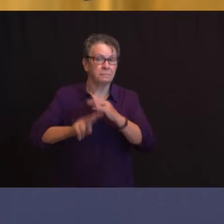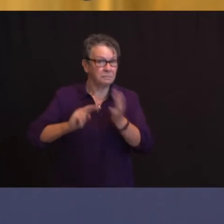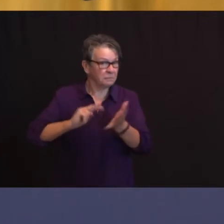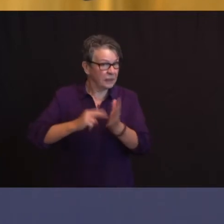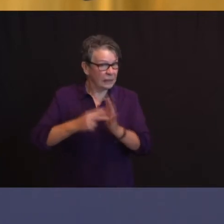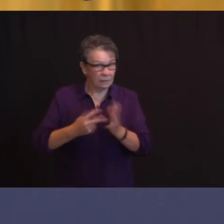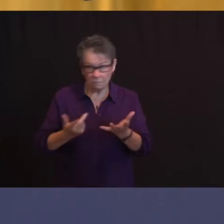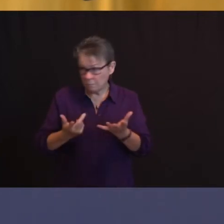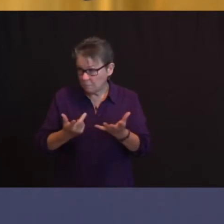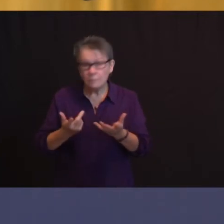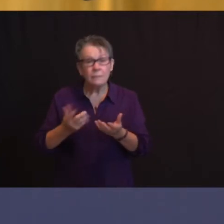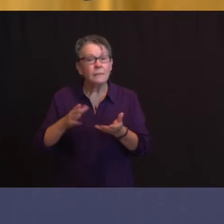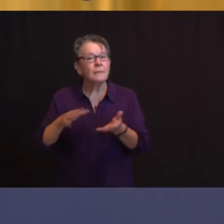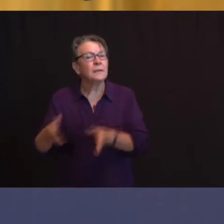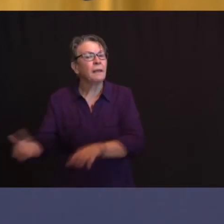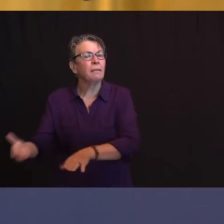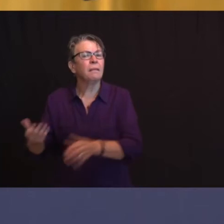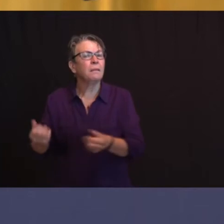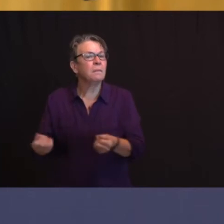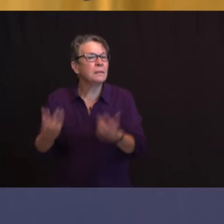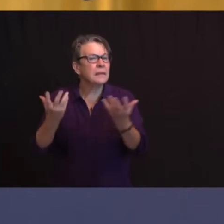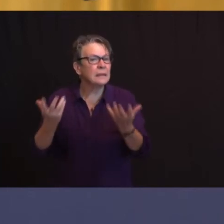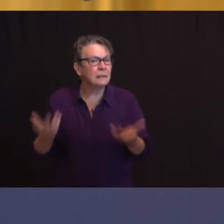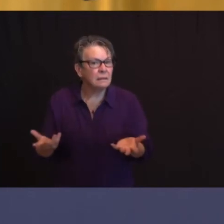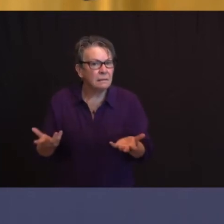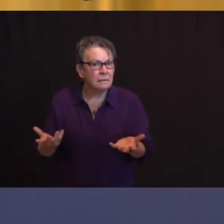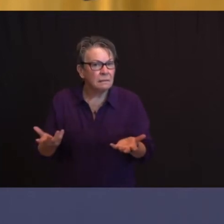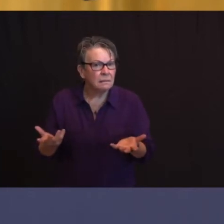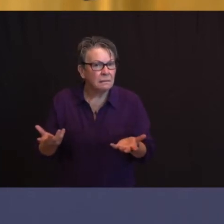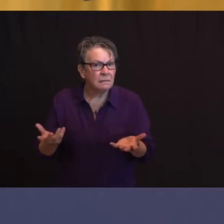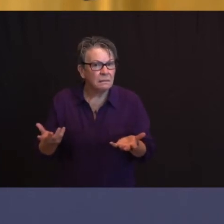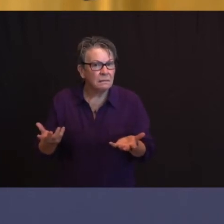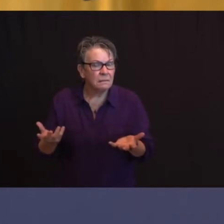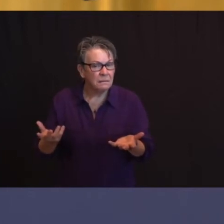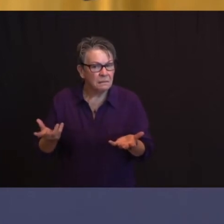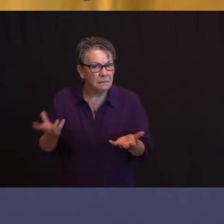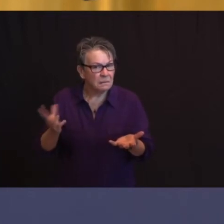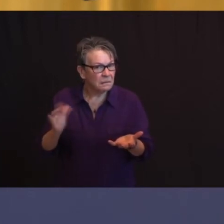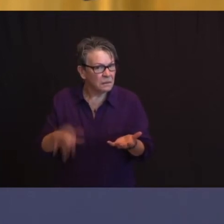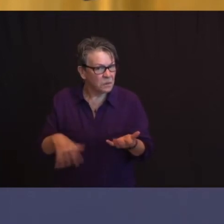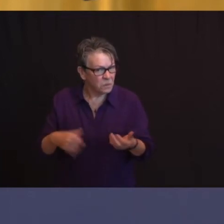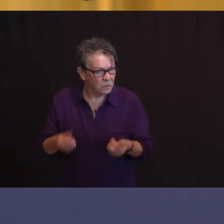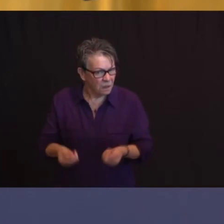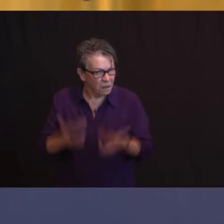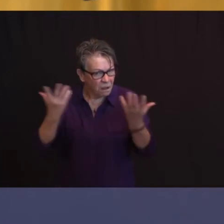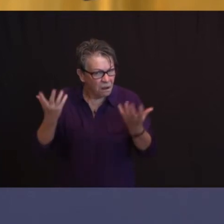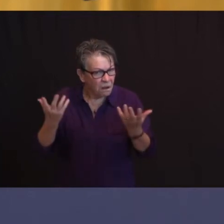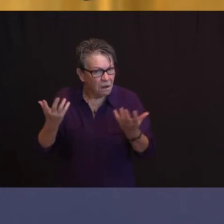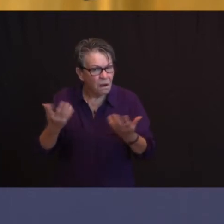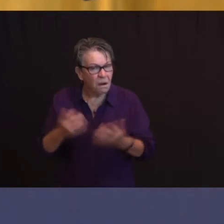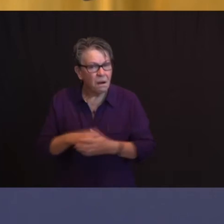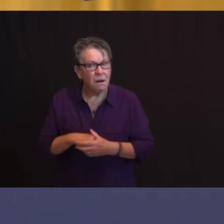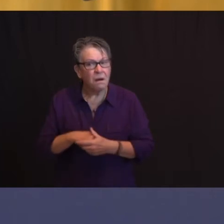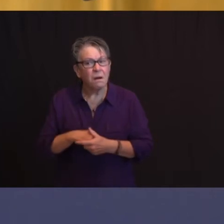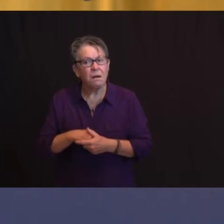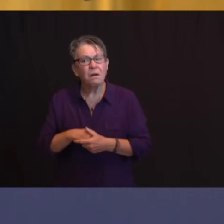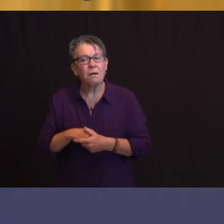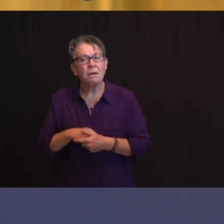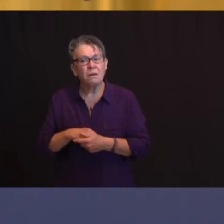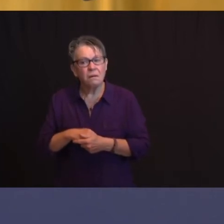all good questions. I have to correct the record, as Mahan has just reminded me. We're going to do the presser on Friday at